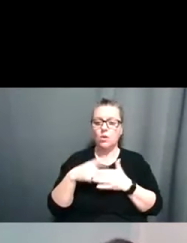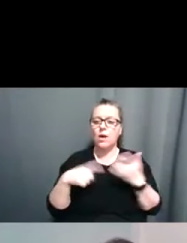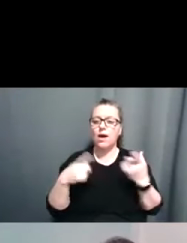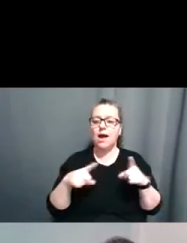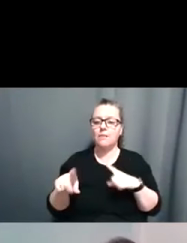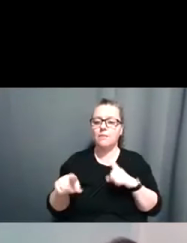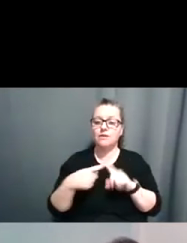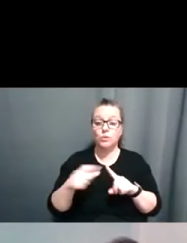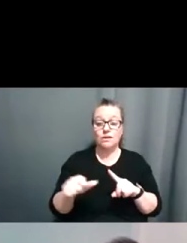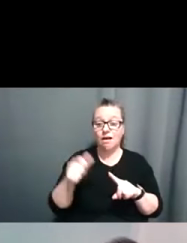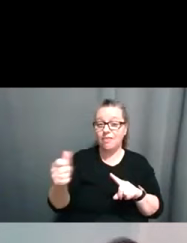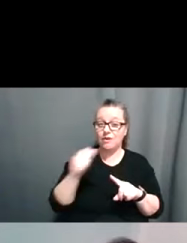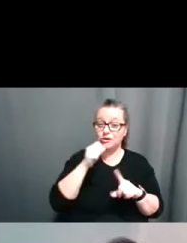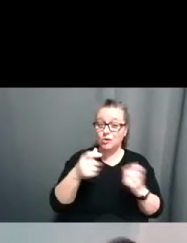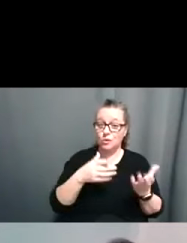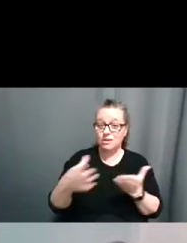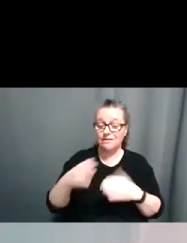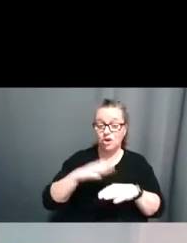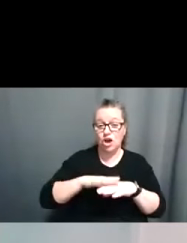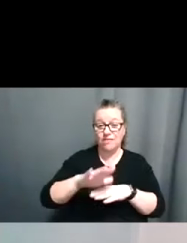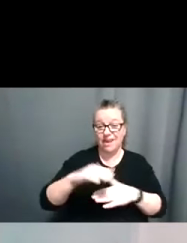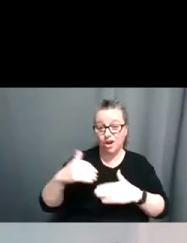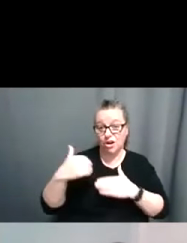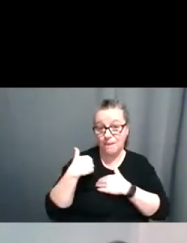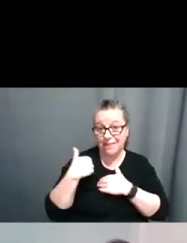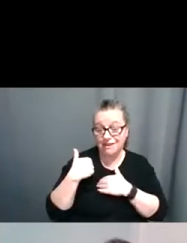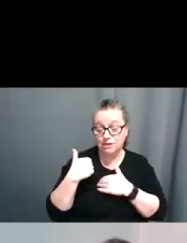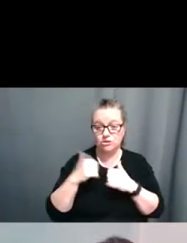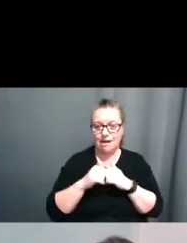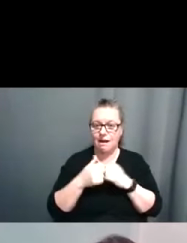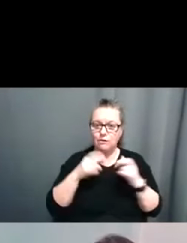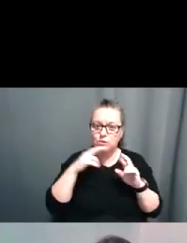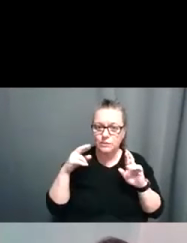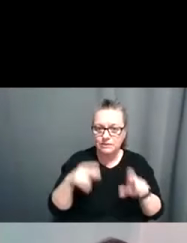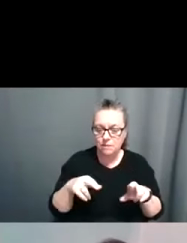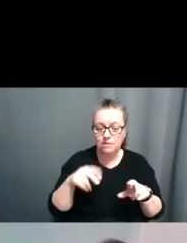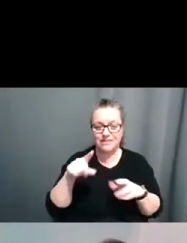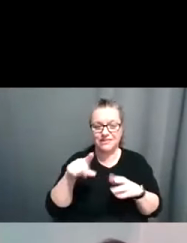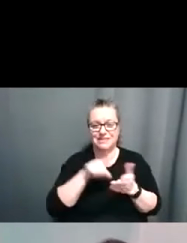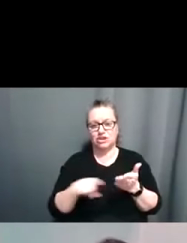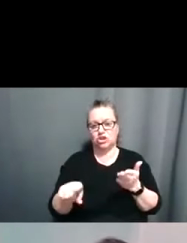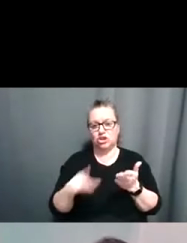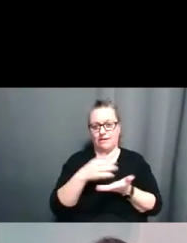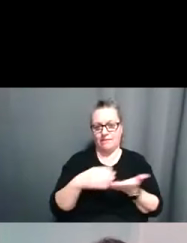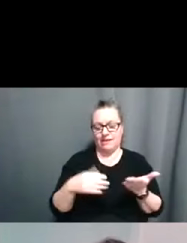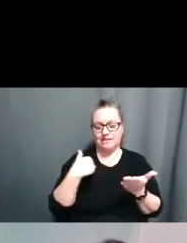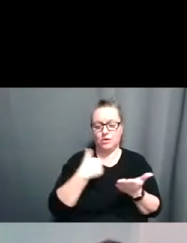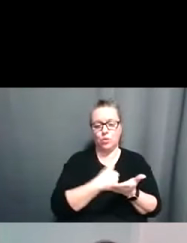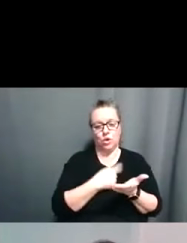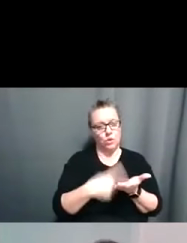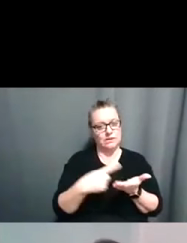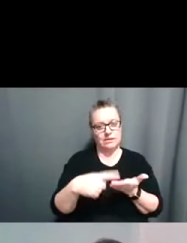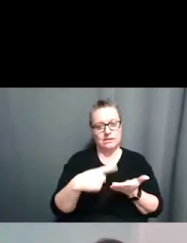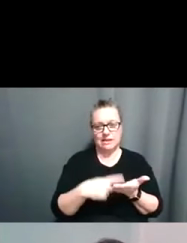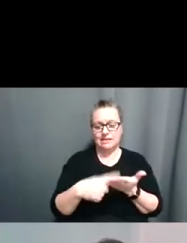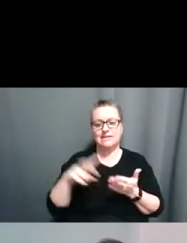others don't deliver on their obligations? How do you respond? This is the check phase. And we're going to talk a lot about this in the second